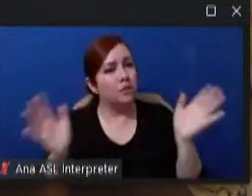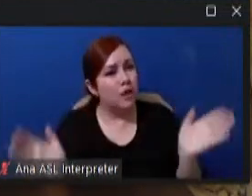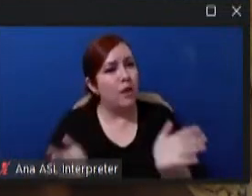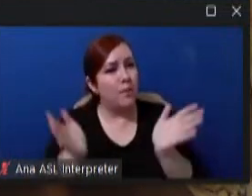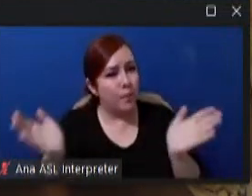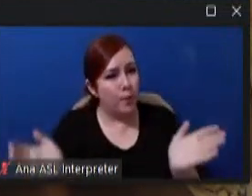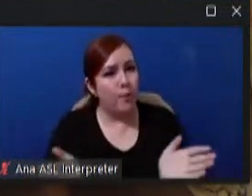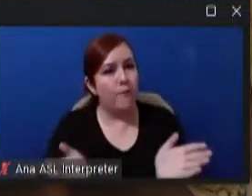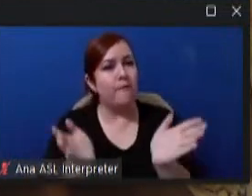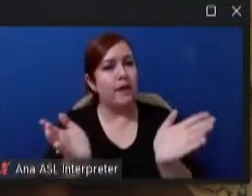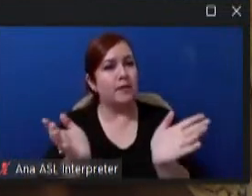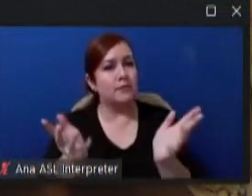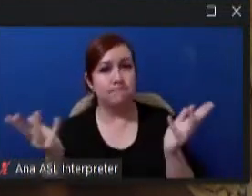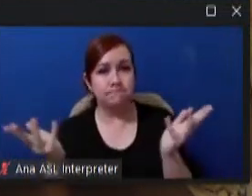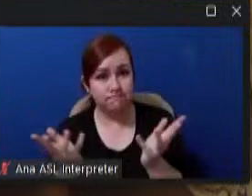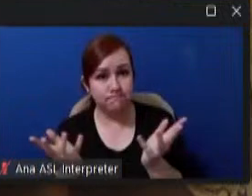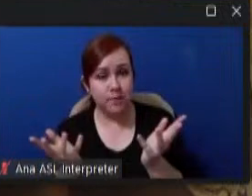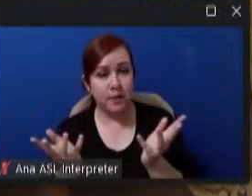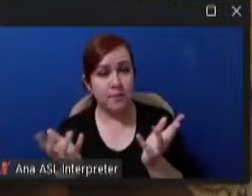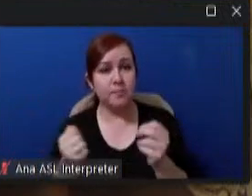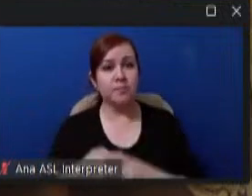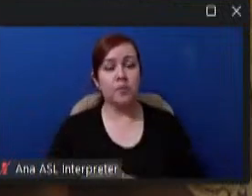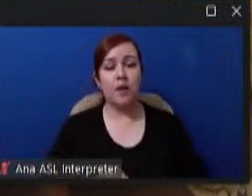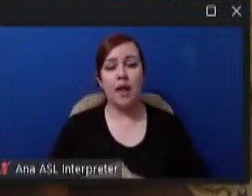in order to